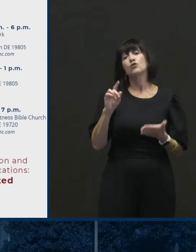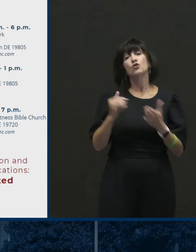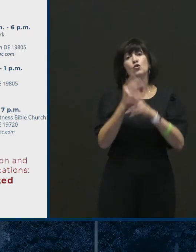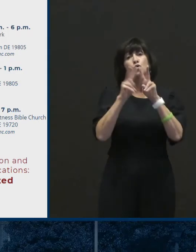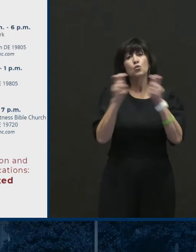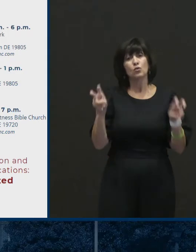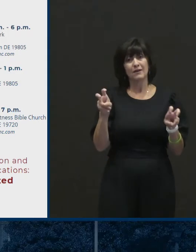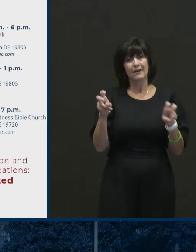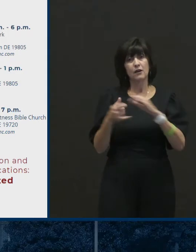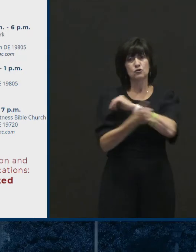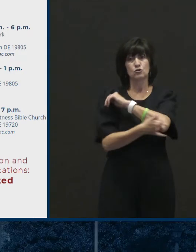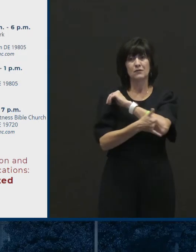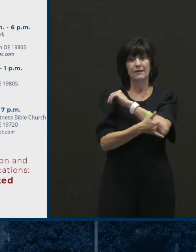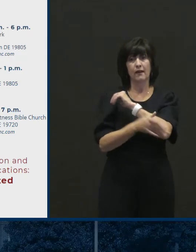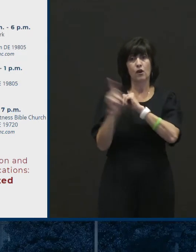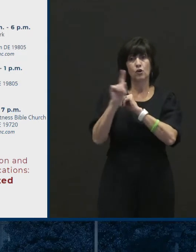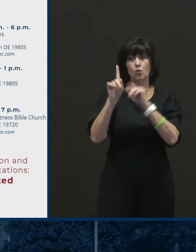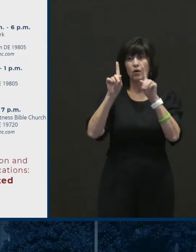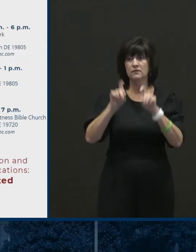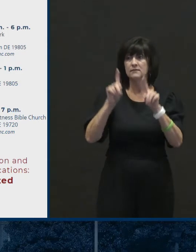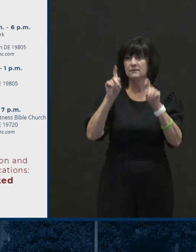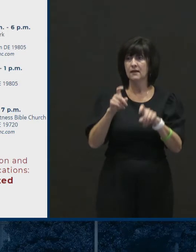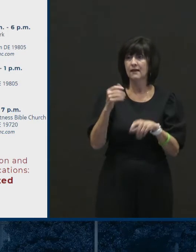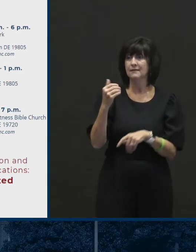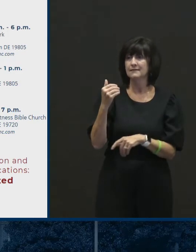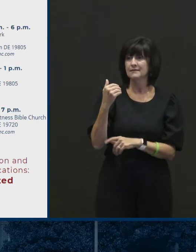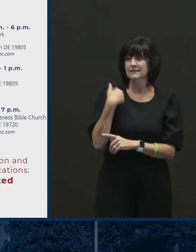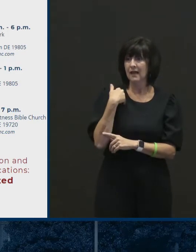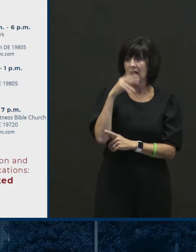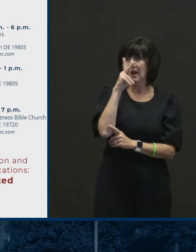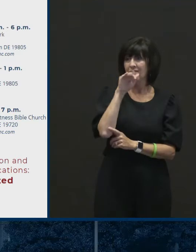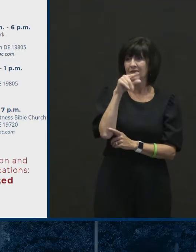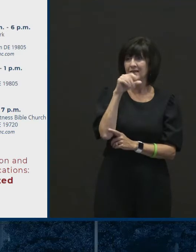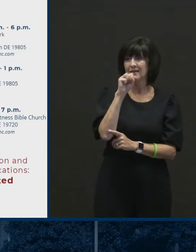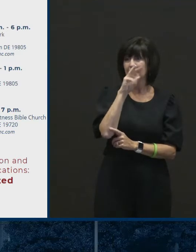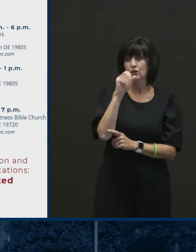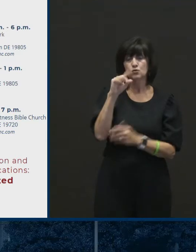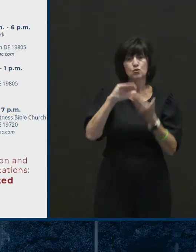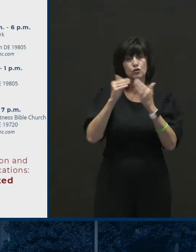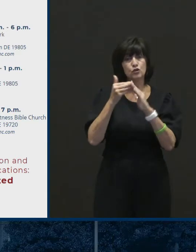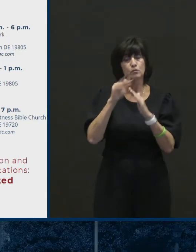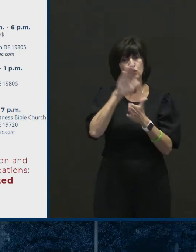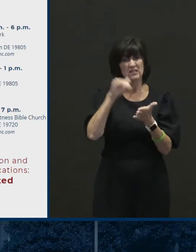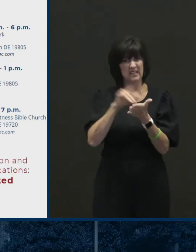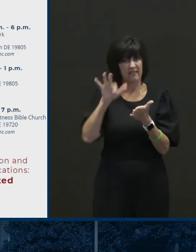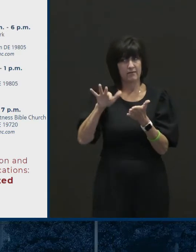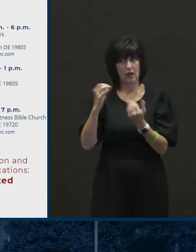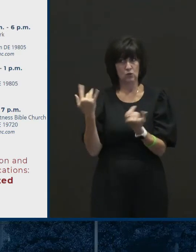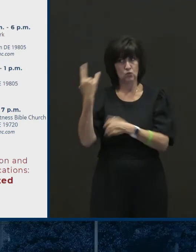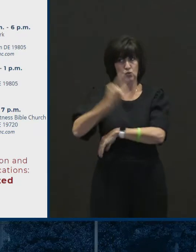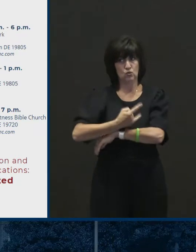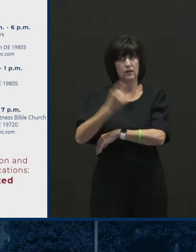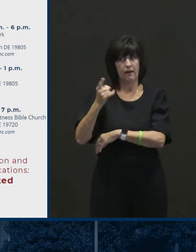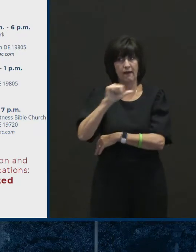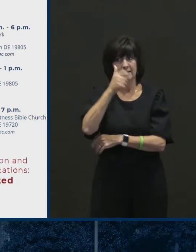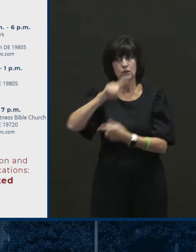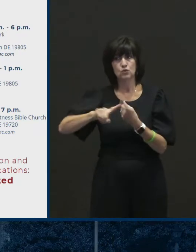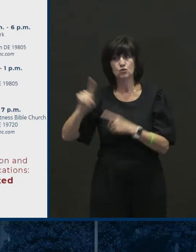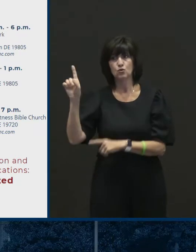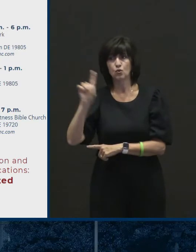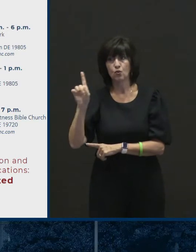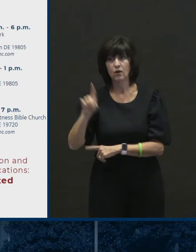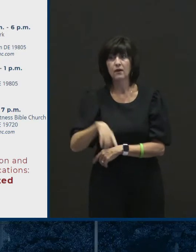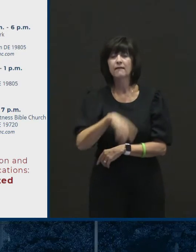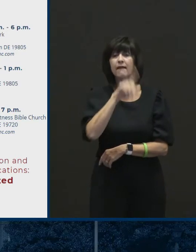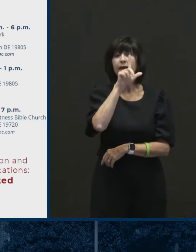mentioned how we have a lot of players here. We have Kingswood Community Center, which was today. We have the LECC